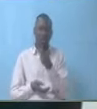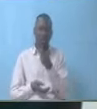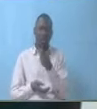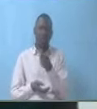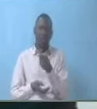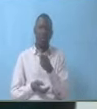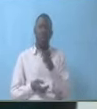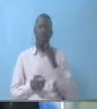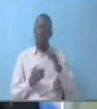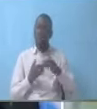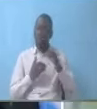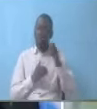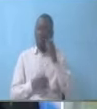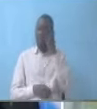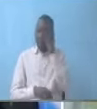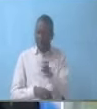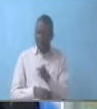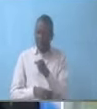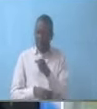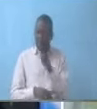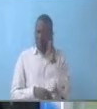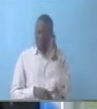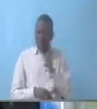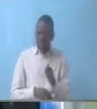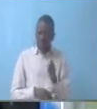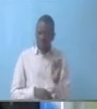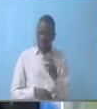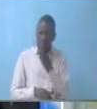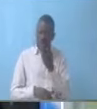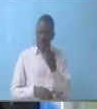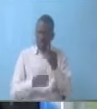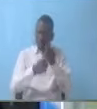must the person also go to jail? By